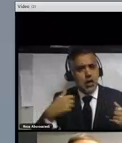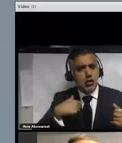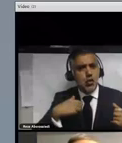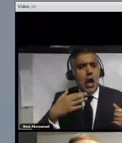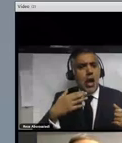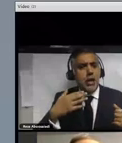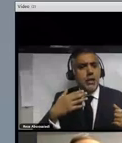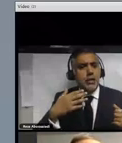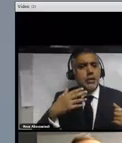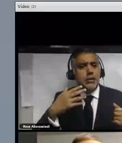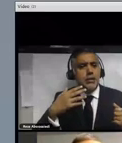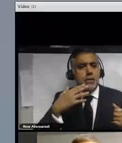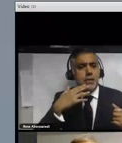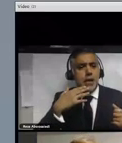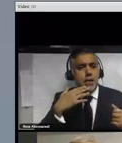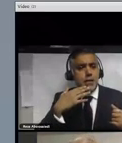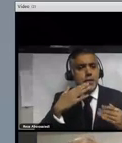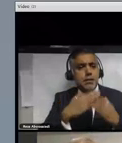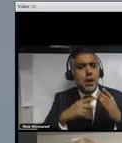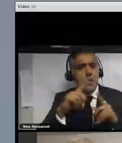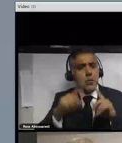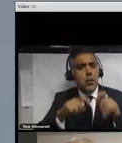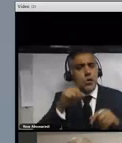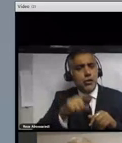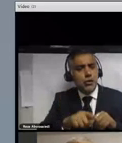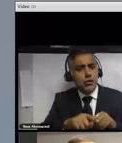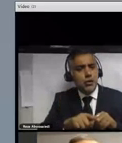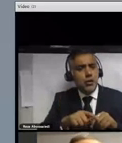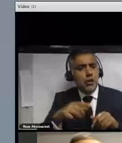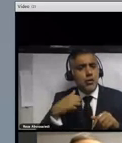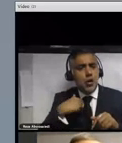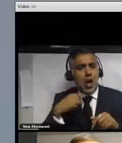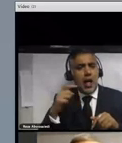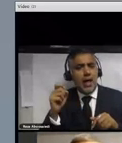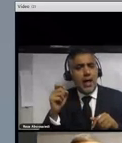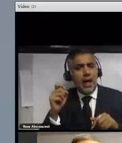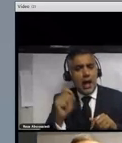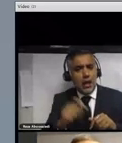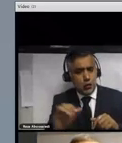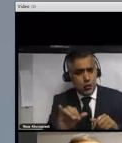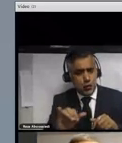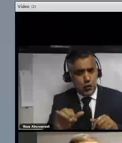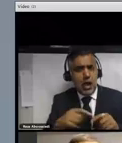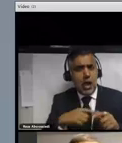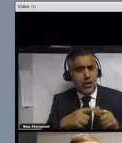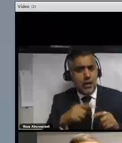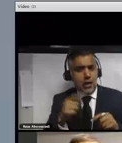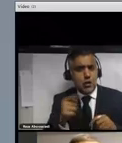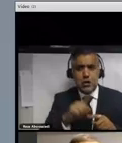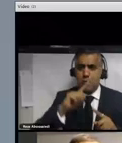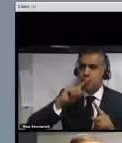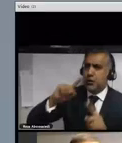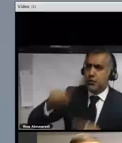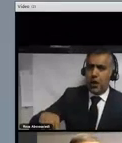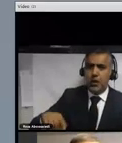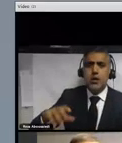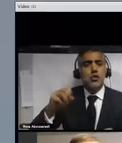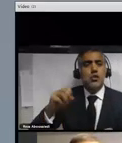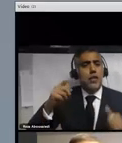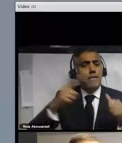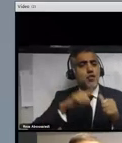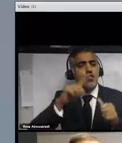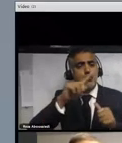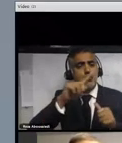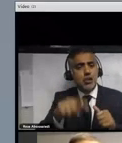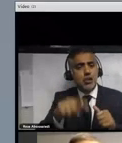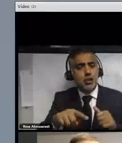of questions, and perhaps I'll ask you two and then let you respond and then come back to the next set. So the first